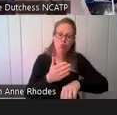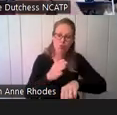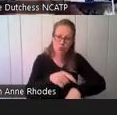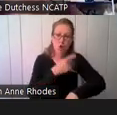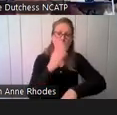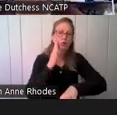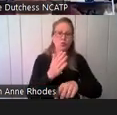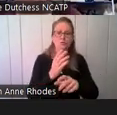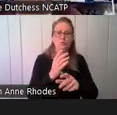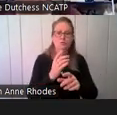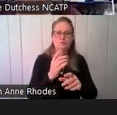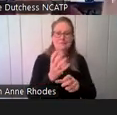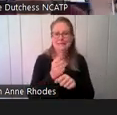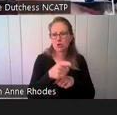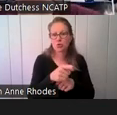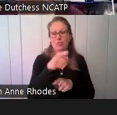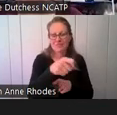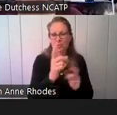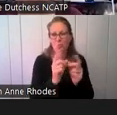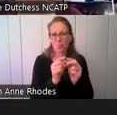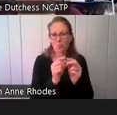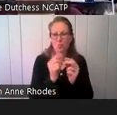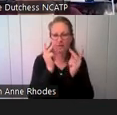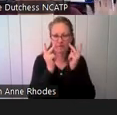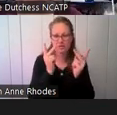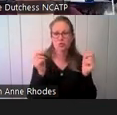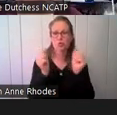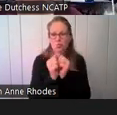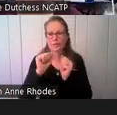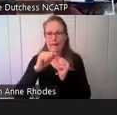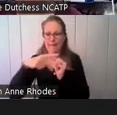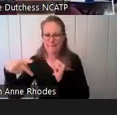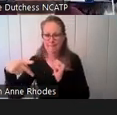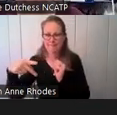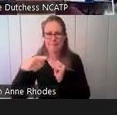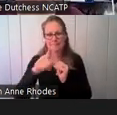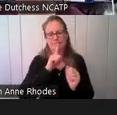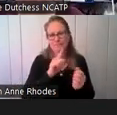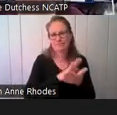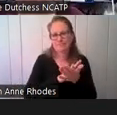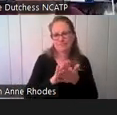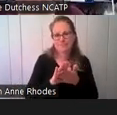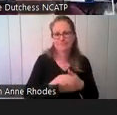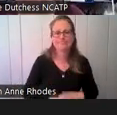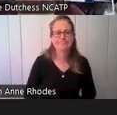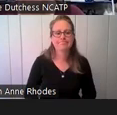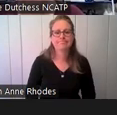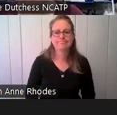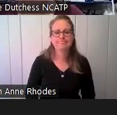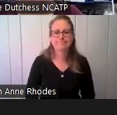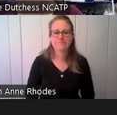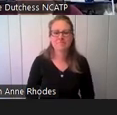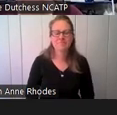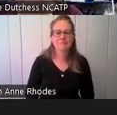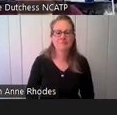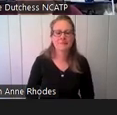And so this is another visual that goes with the app. So it's really nice how that works as well. And